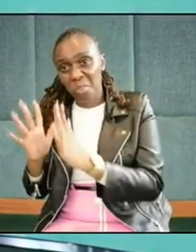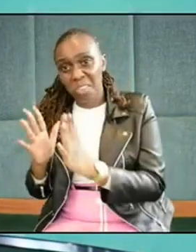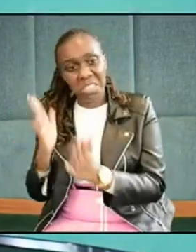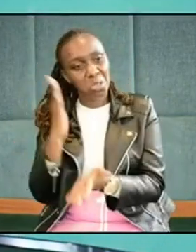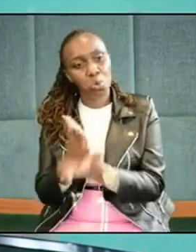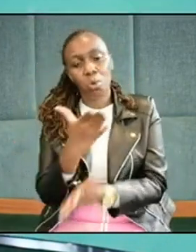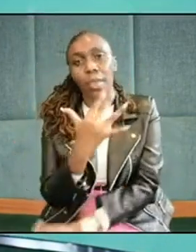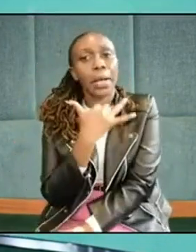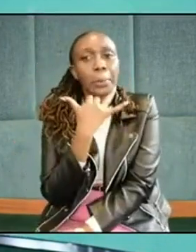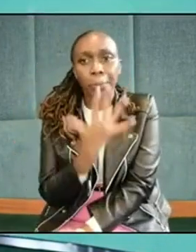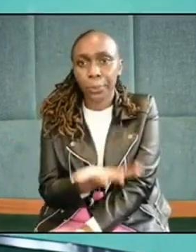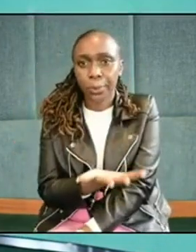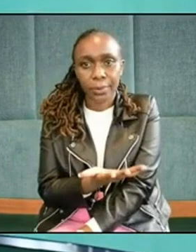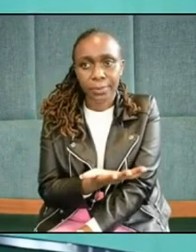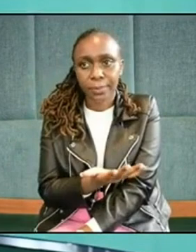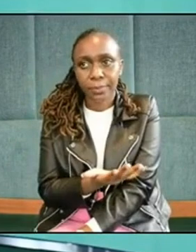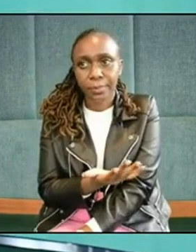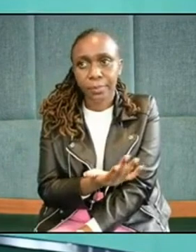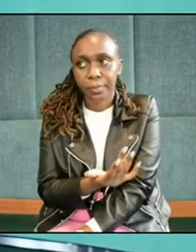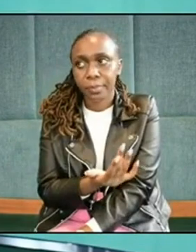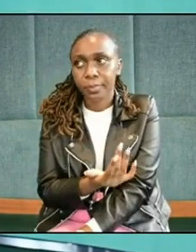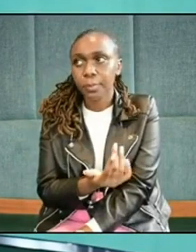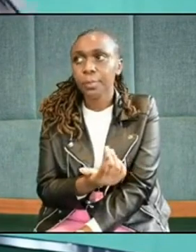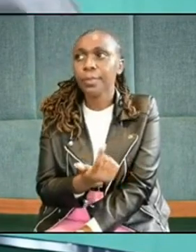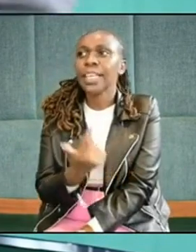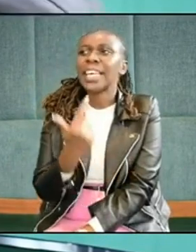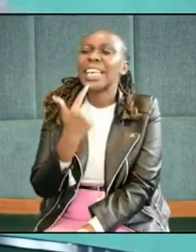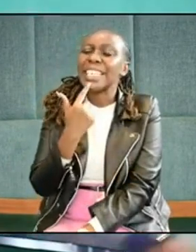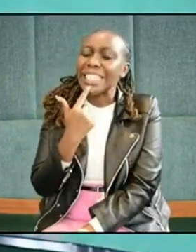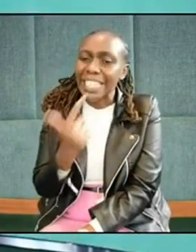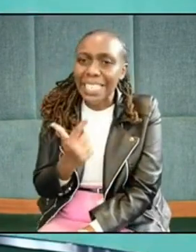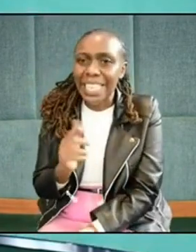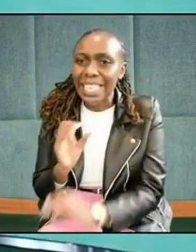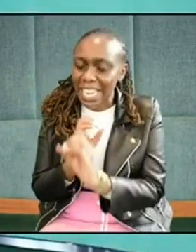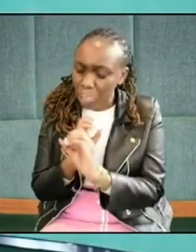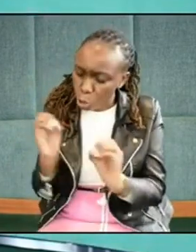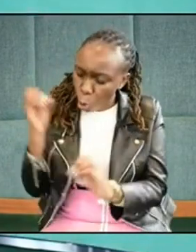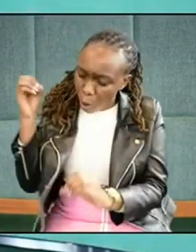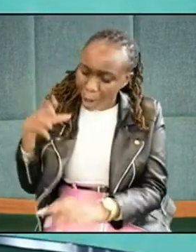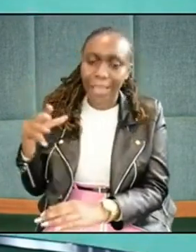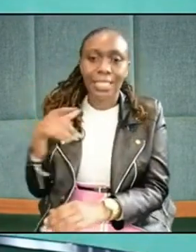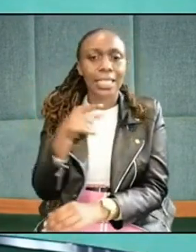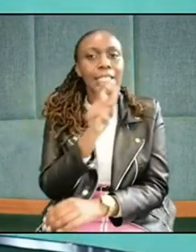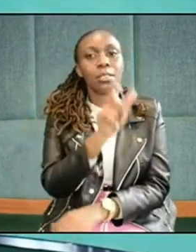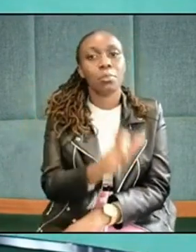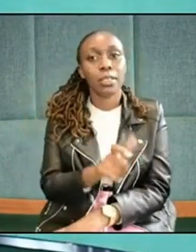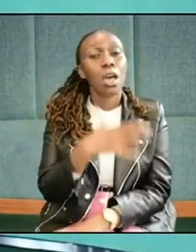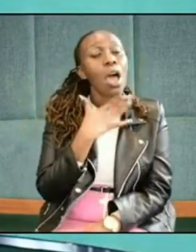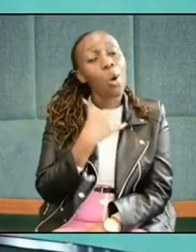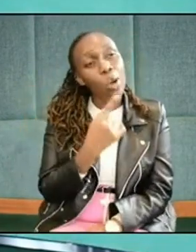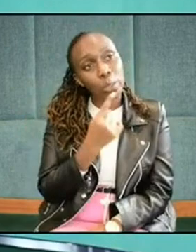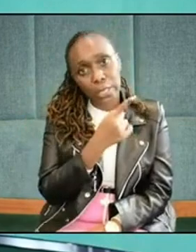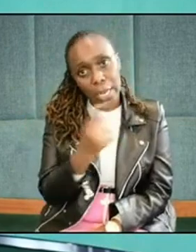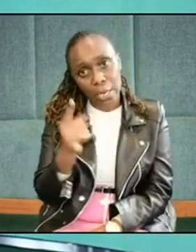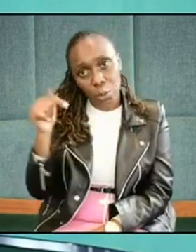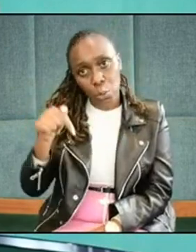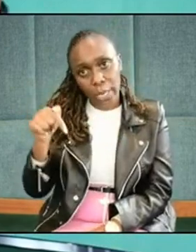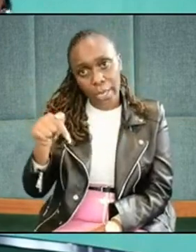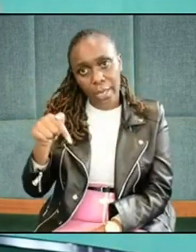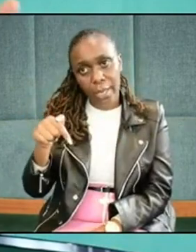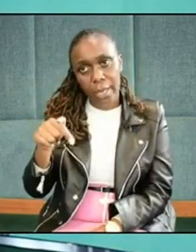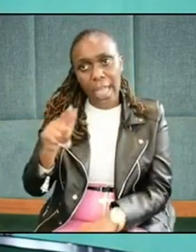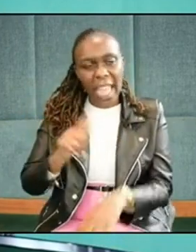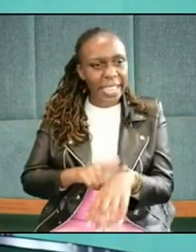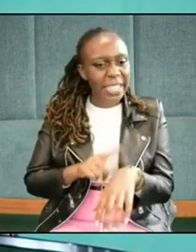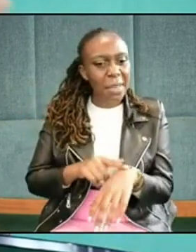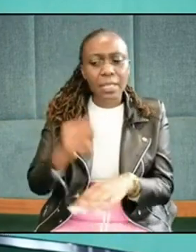them. It doesn't say part light, it says there is no light at all. I want to say to you today, when